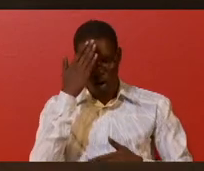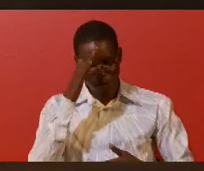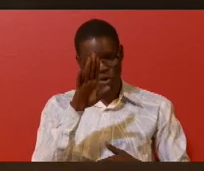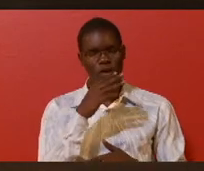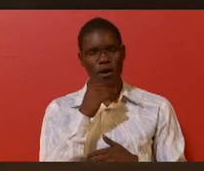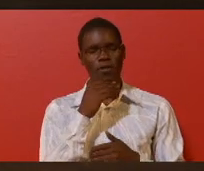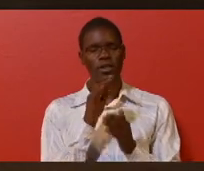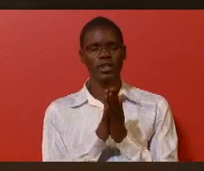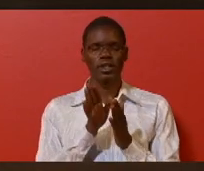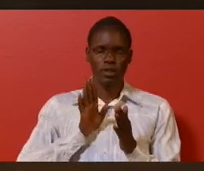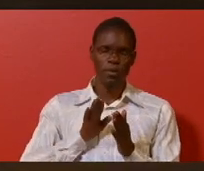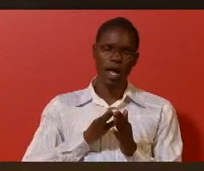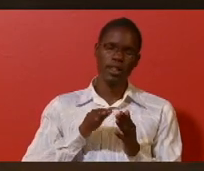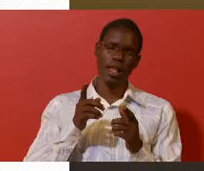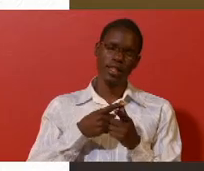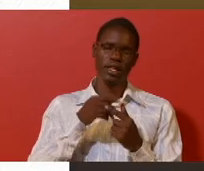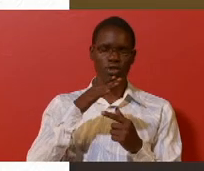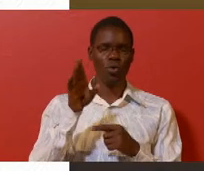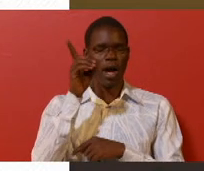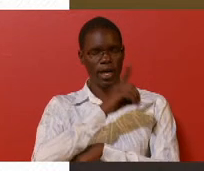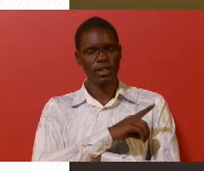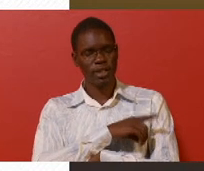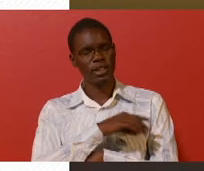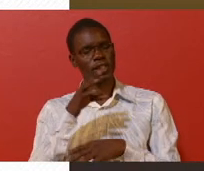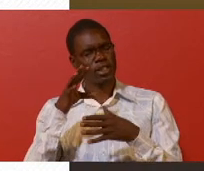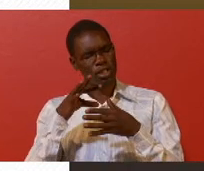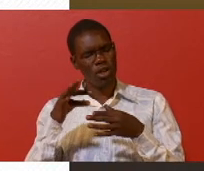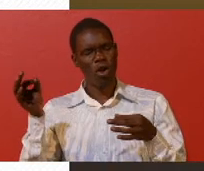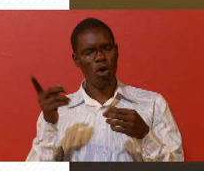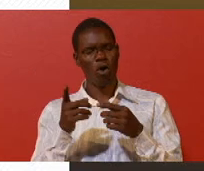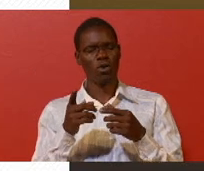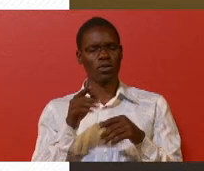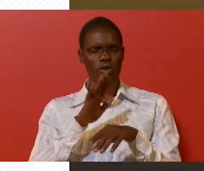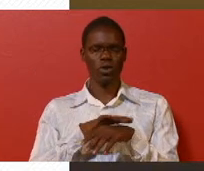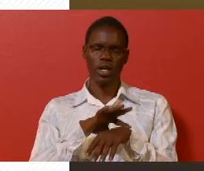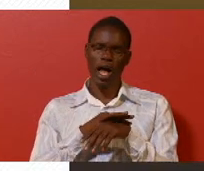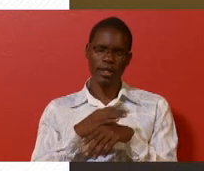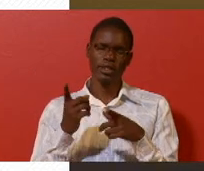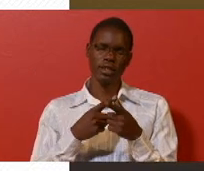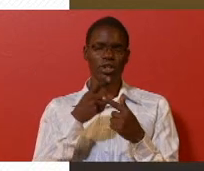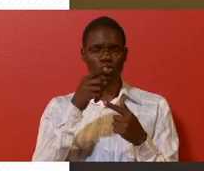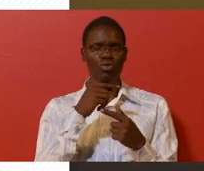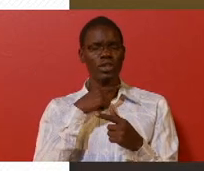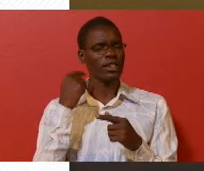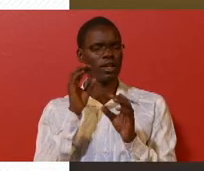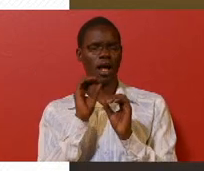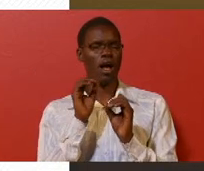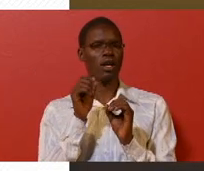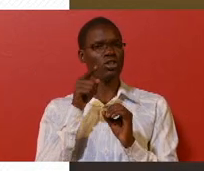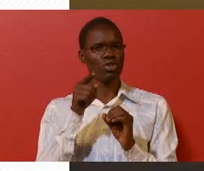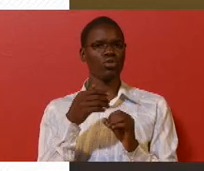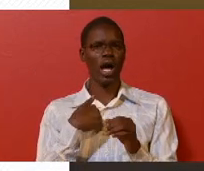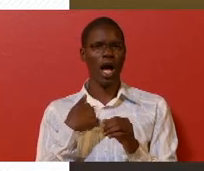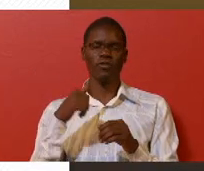your mother, that your days may be long upon the land which the Lord your God is giving you. You shall not murder. You shall not